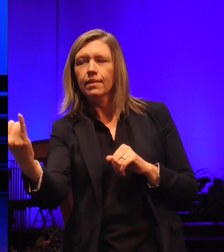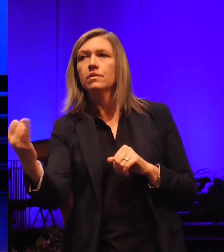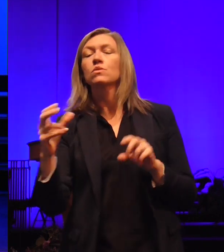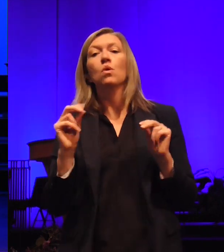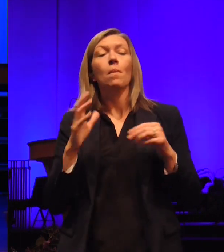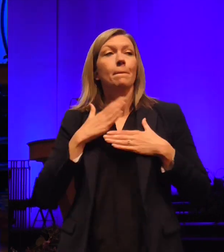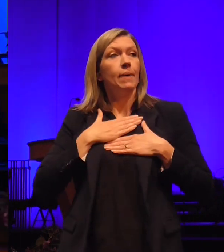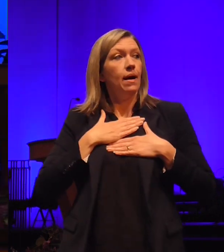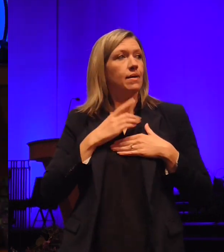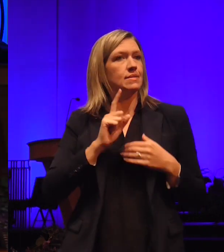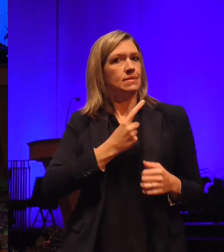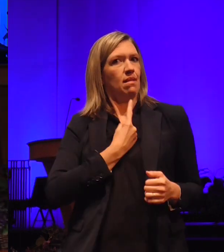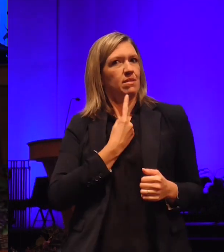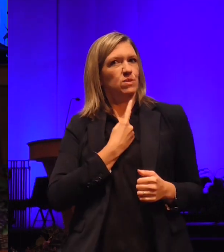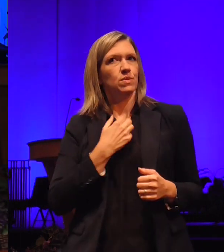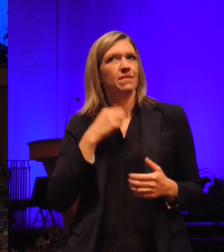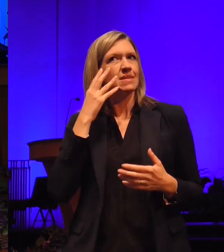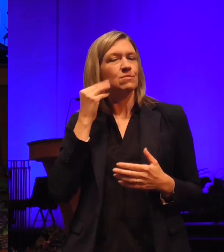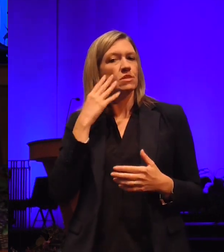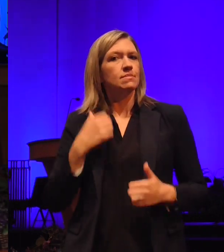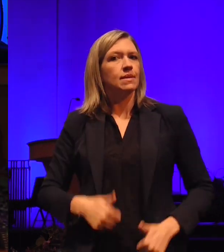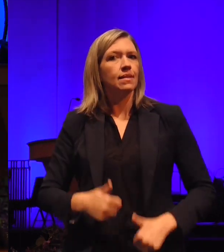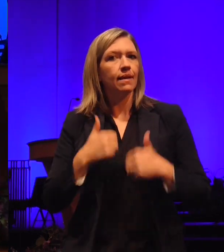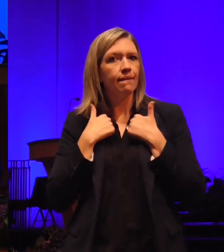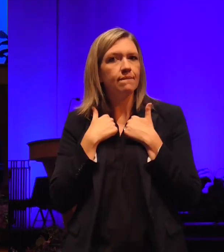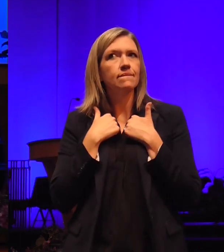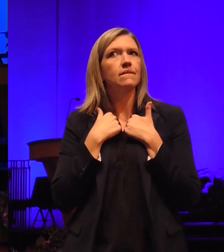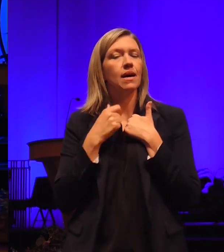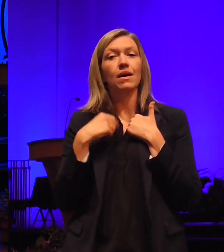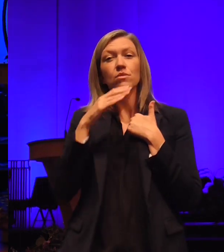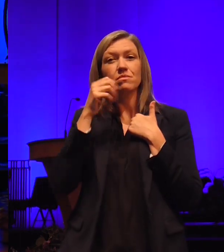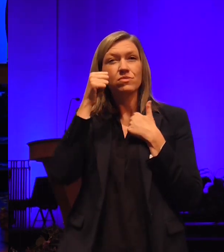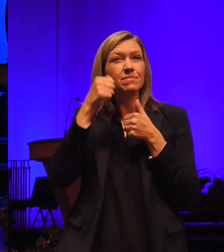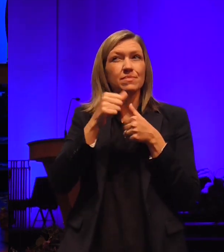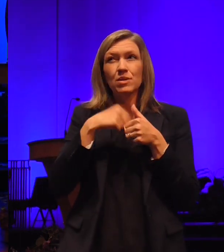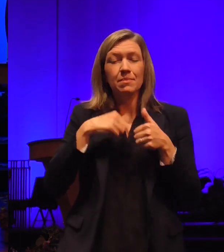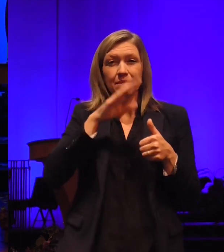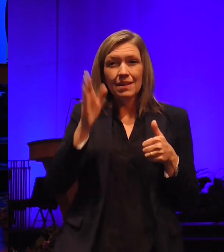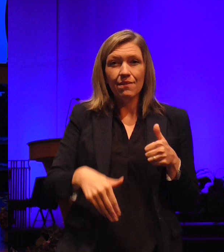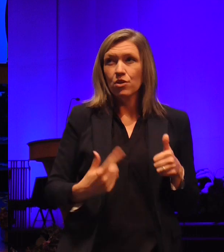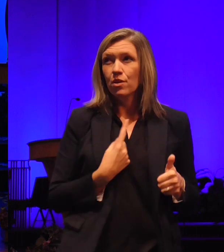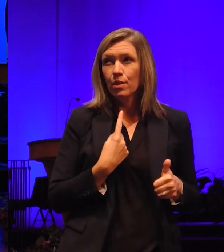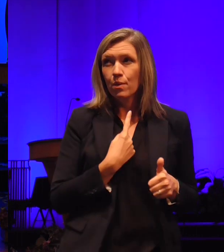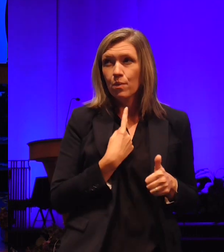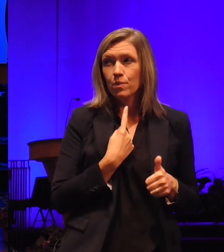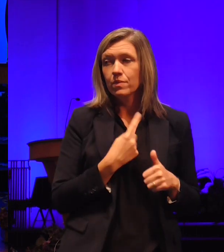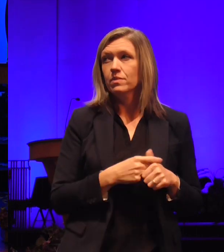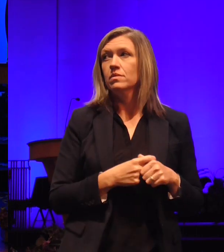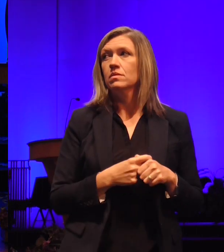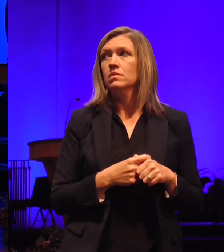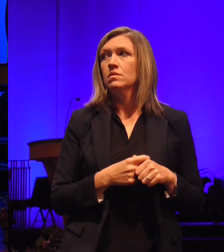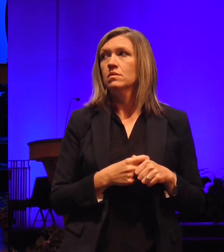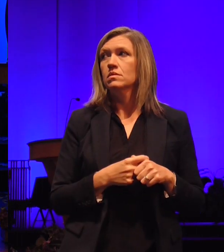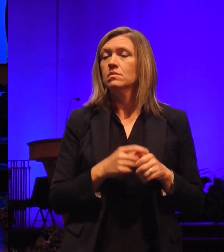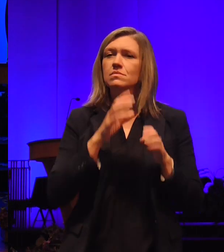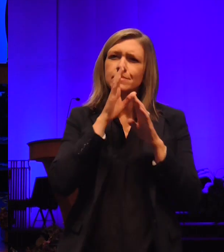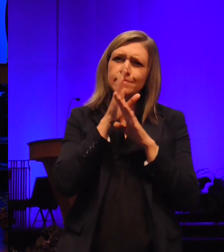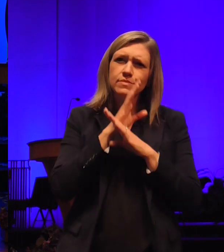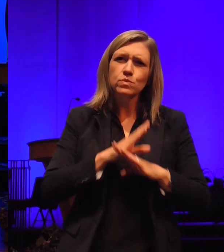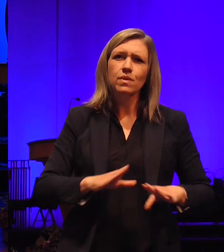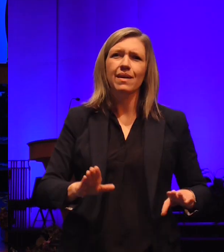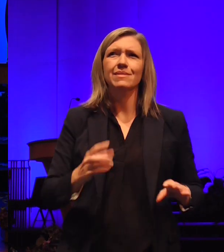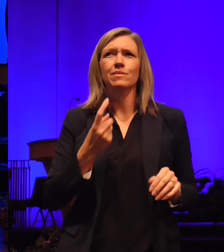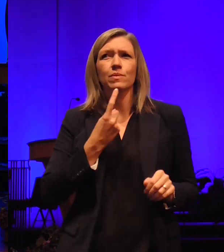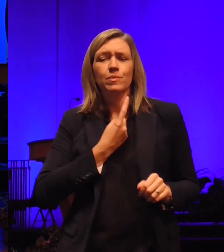my life, which has been the most surefire way to remember that I'm never alone. It's in solitude that